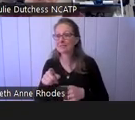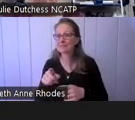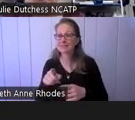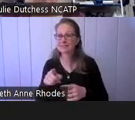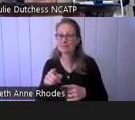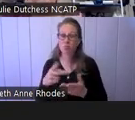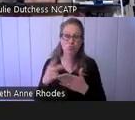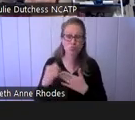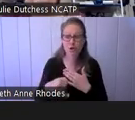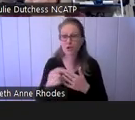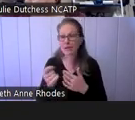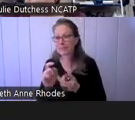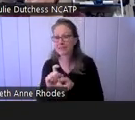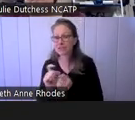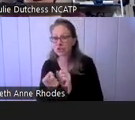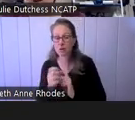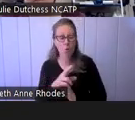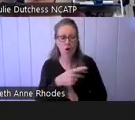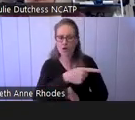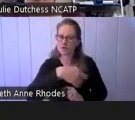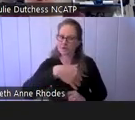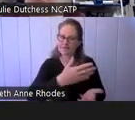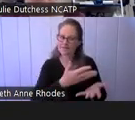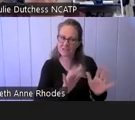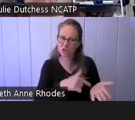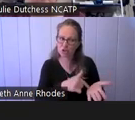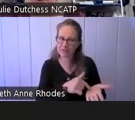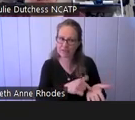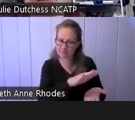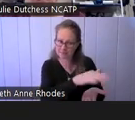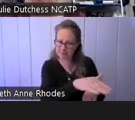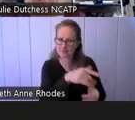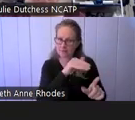also notify you of incomplete tasks. So you know exactly when